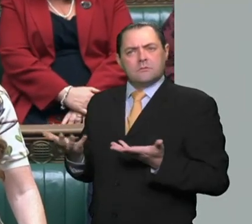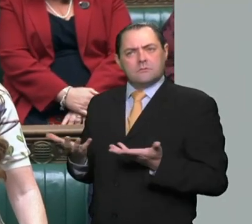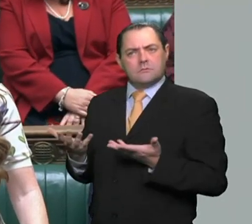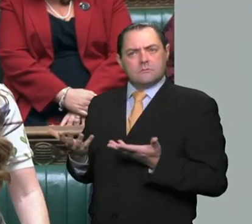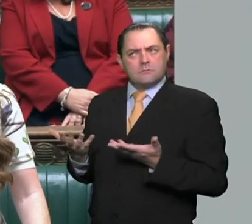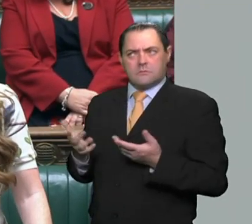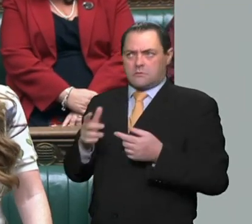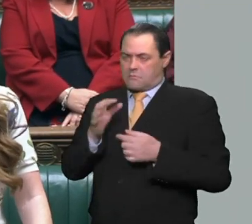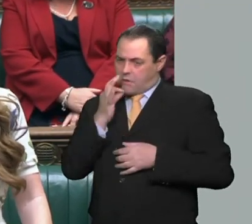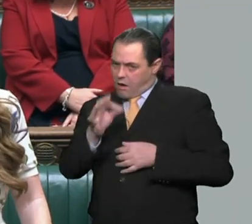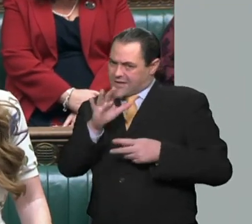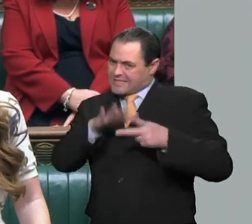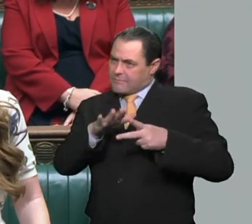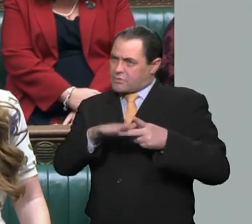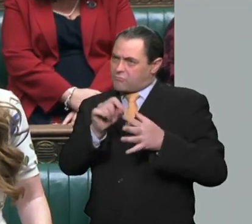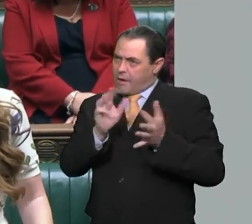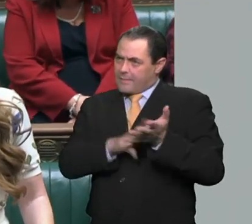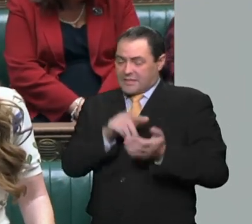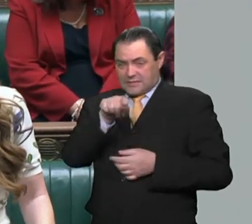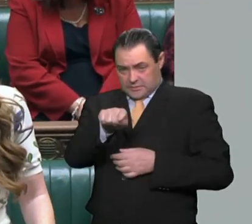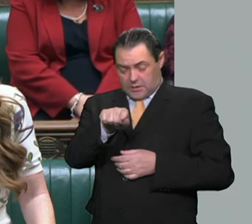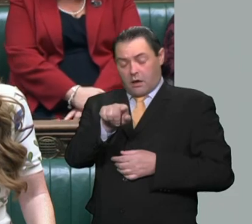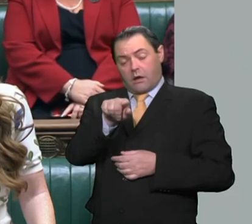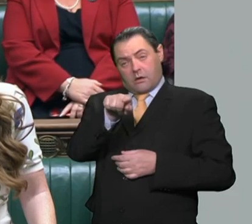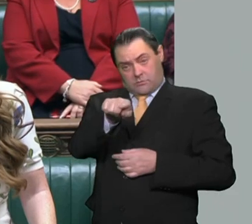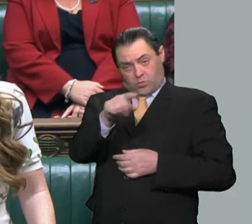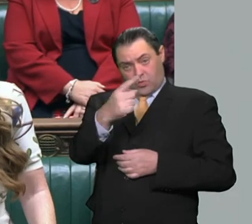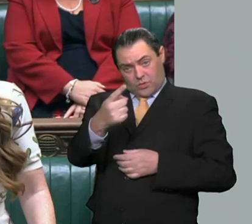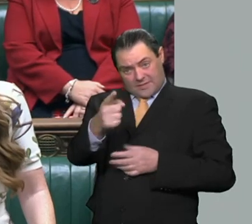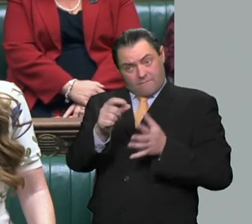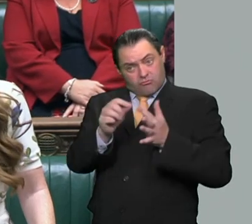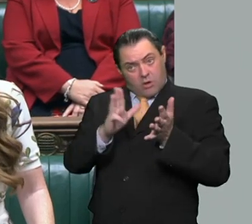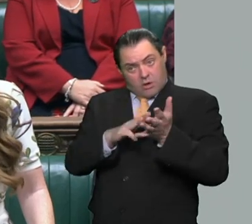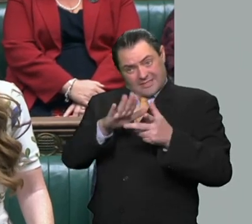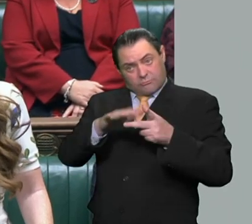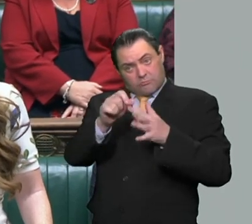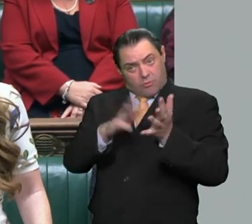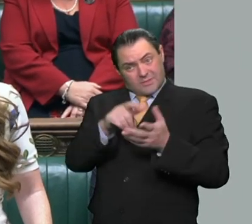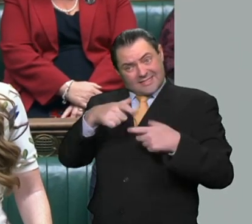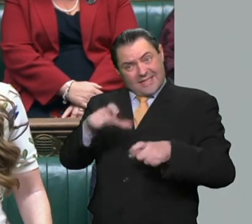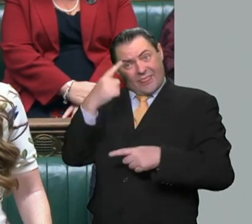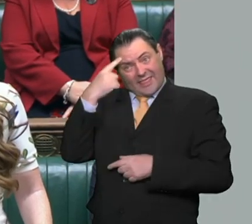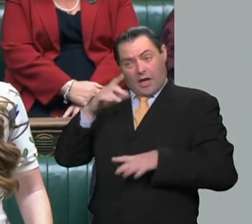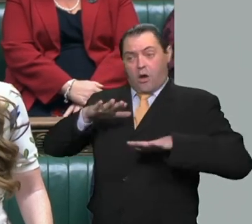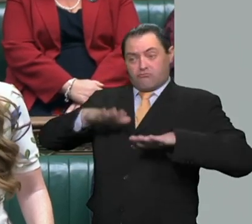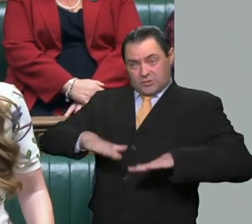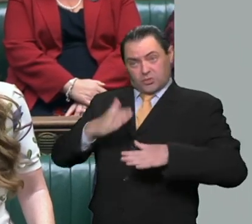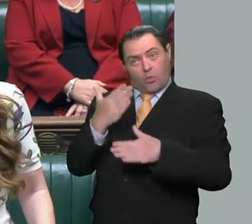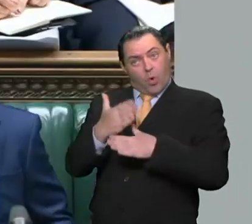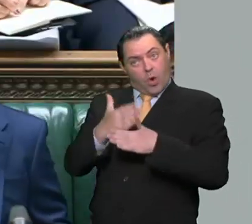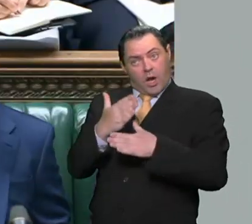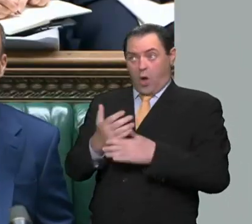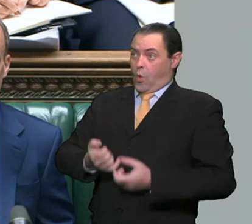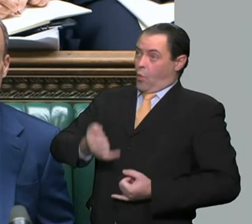Minister, does the Deputy Prime Minister still believe that British workers are amongst